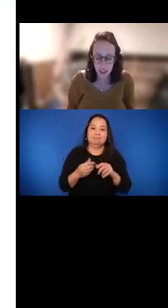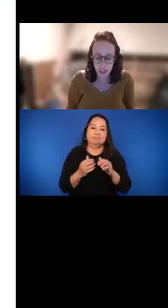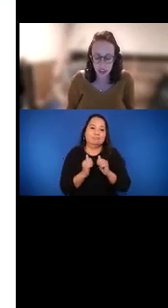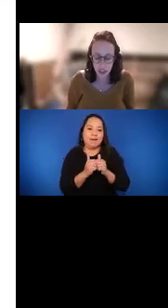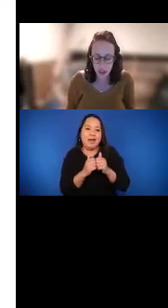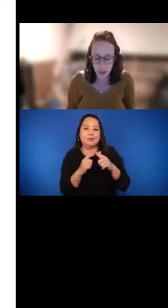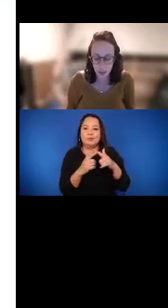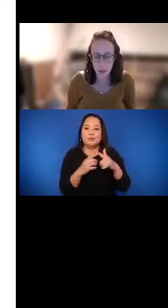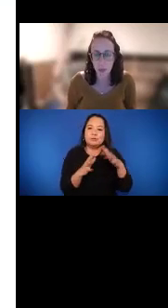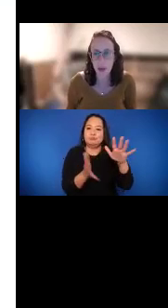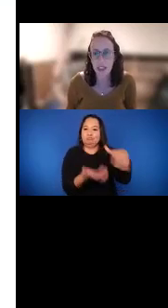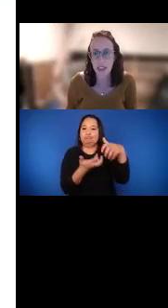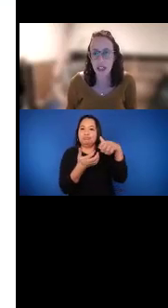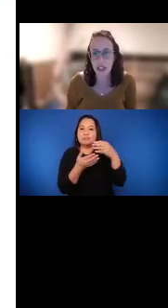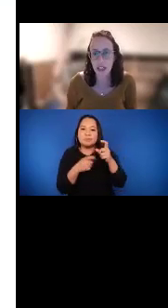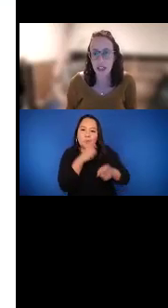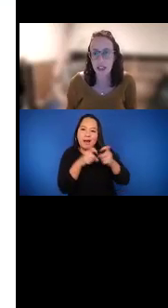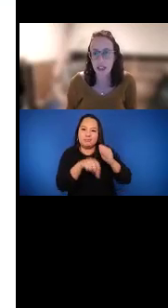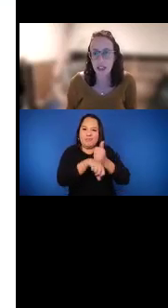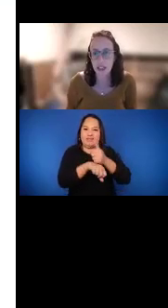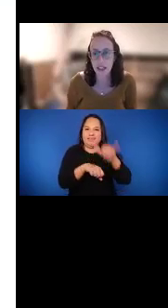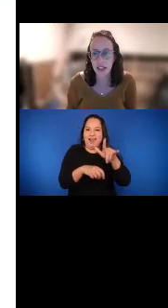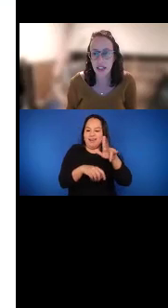disaster. So